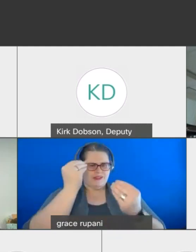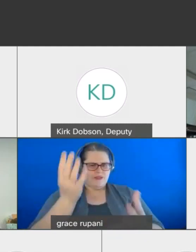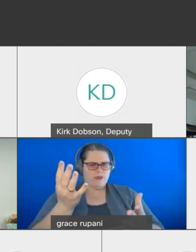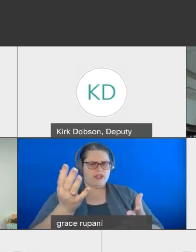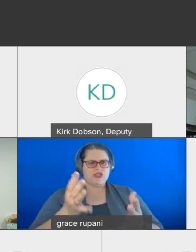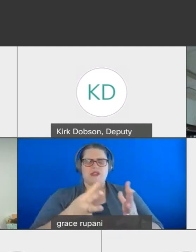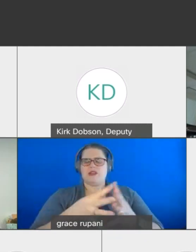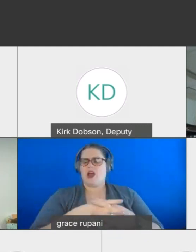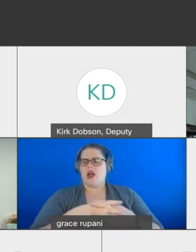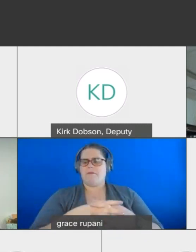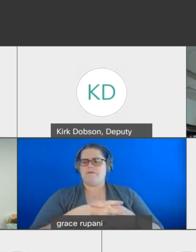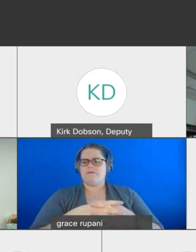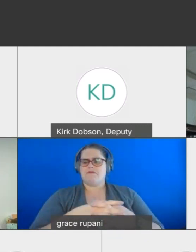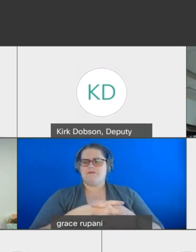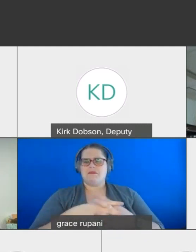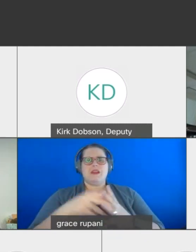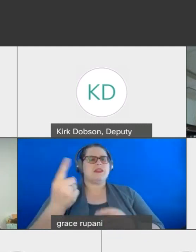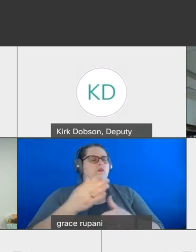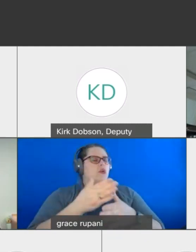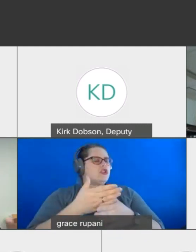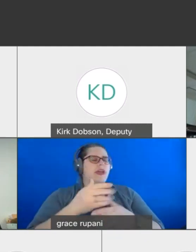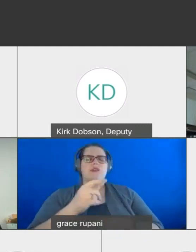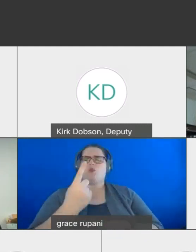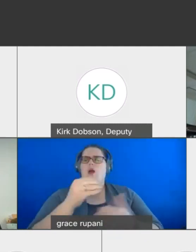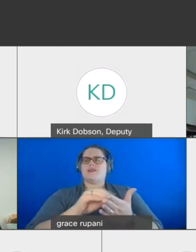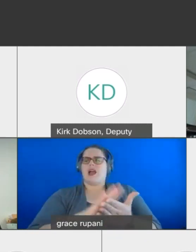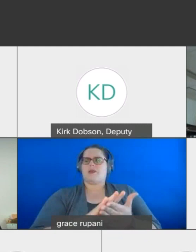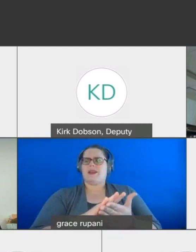a document that they share with people, which is